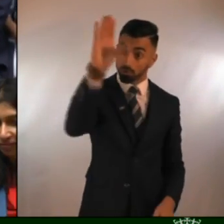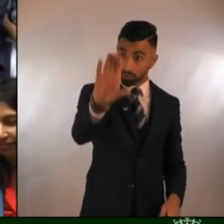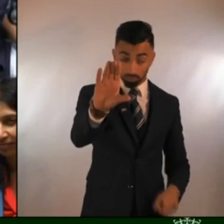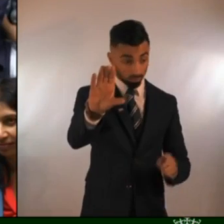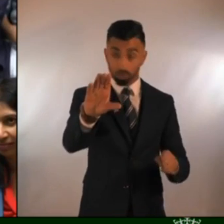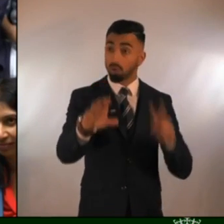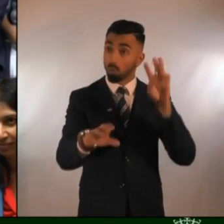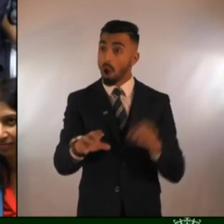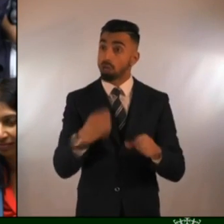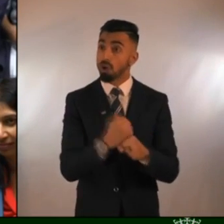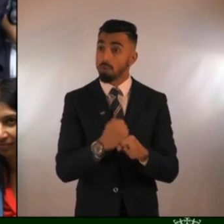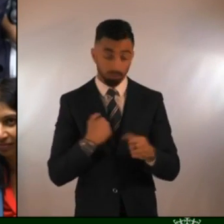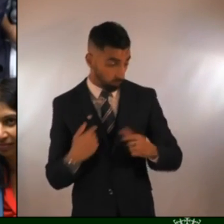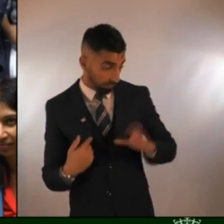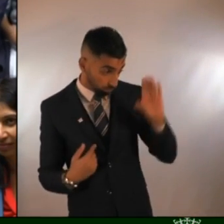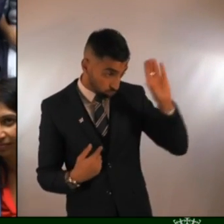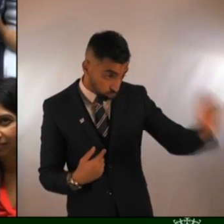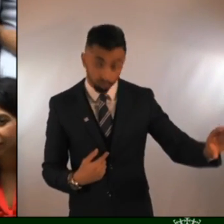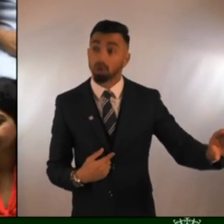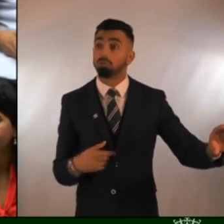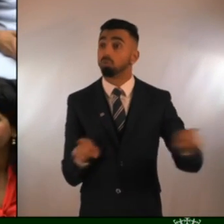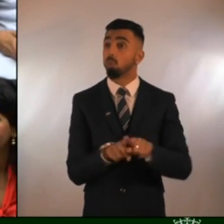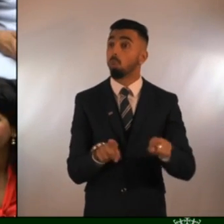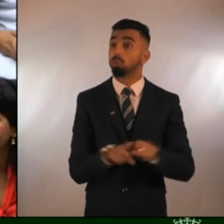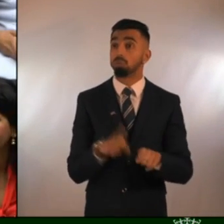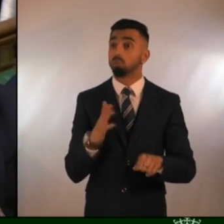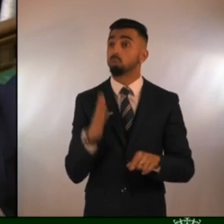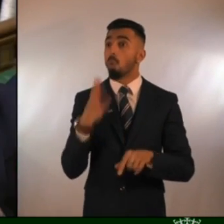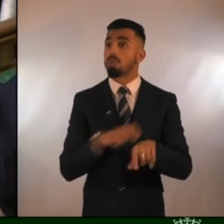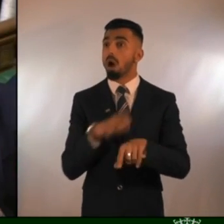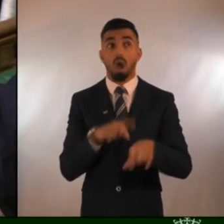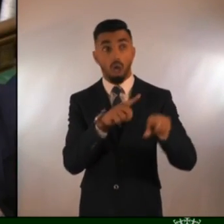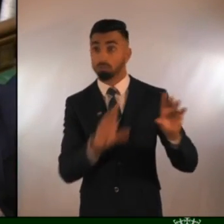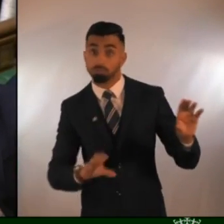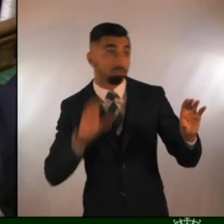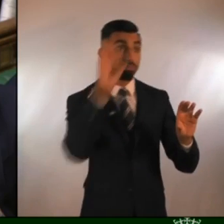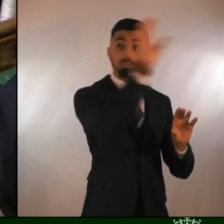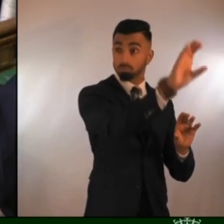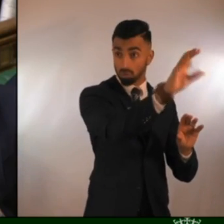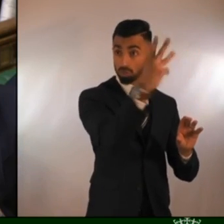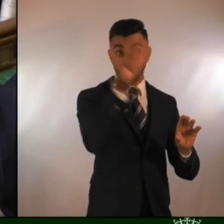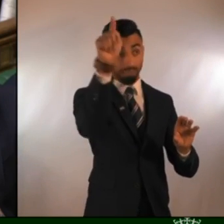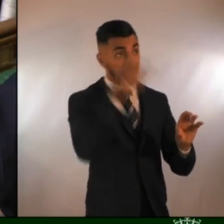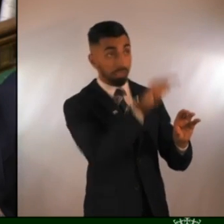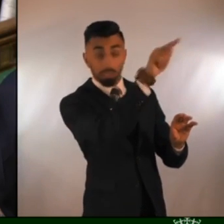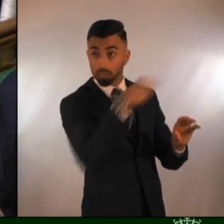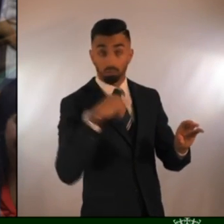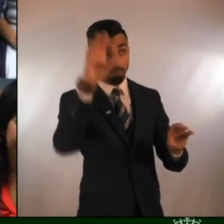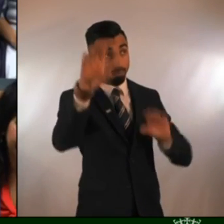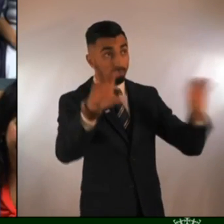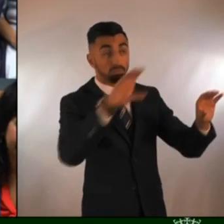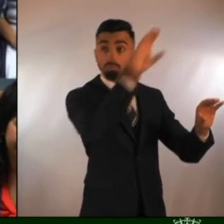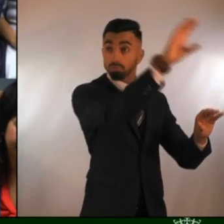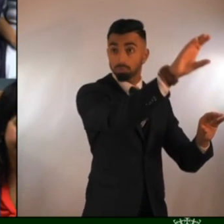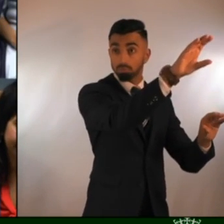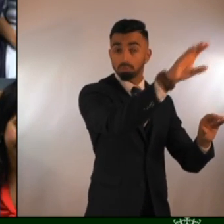Welsh Government and £210 million for the Northern Ireland Executive. I'm announcing £242 million of